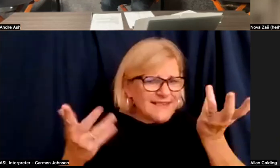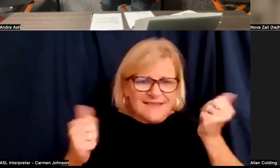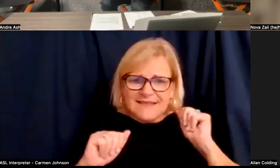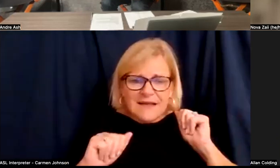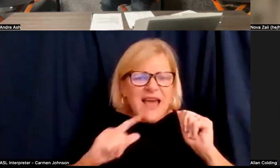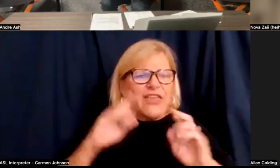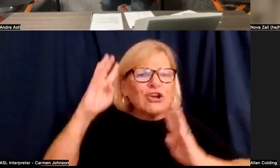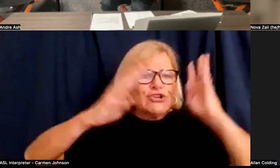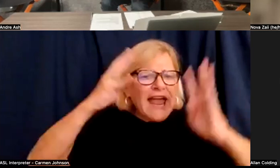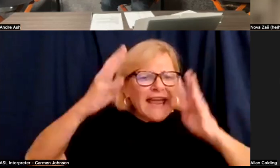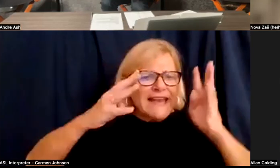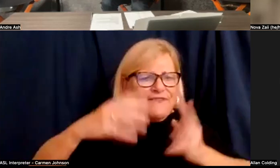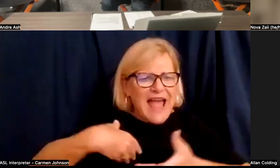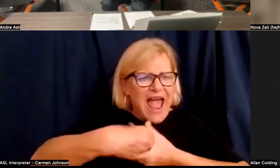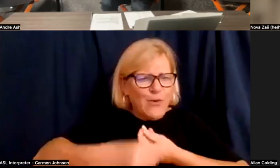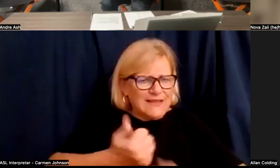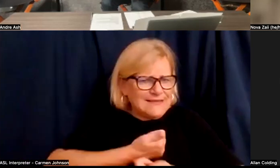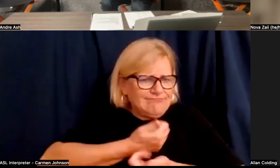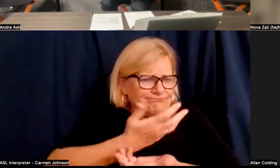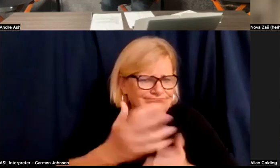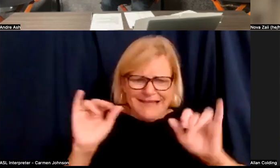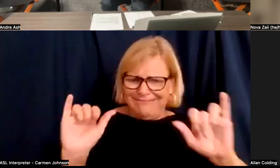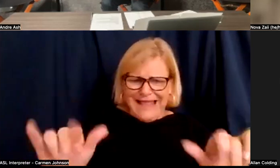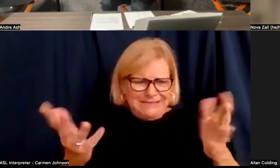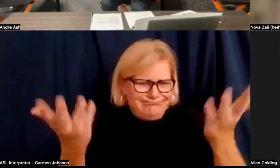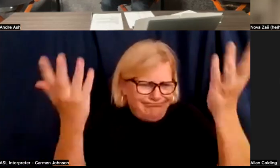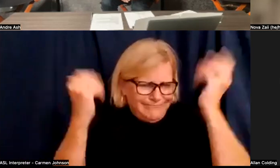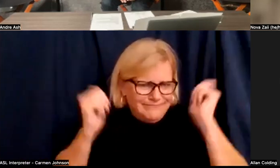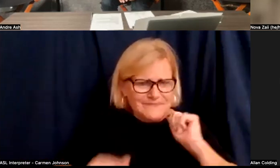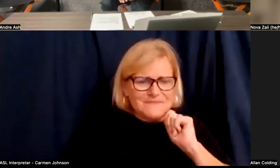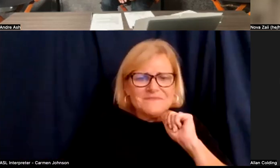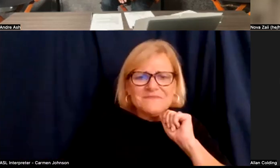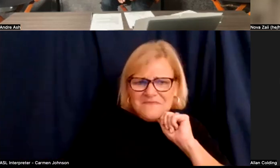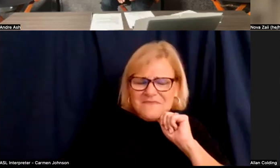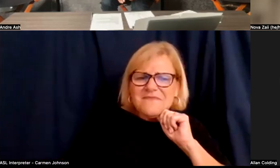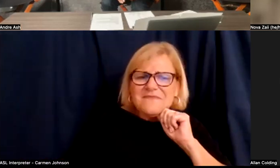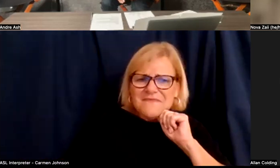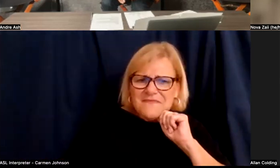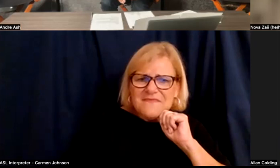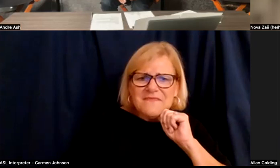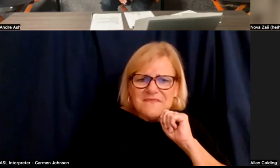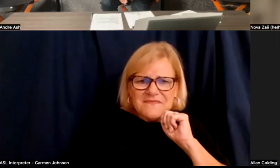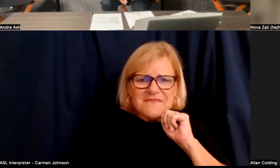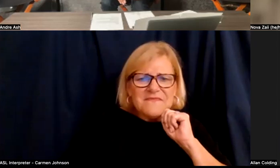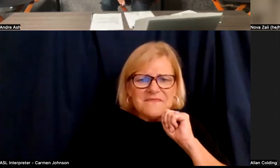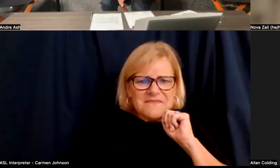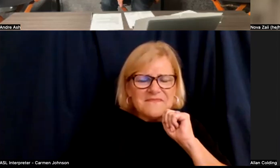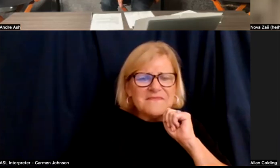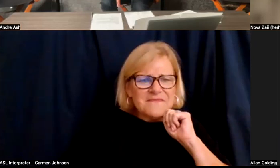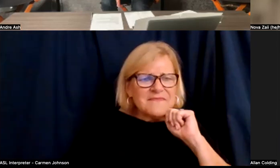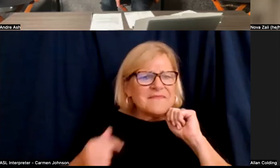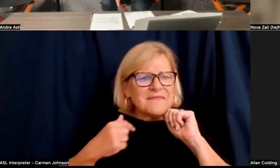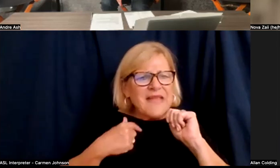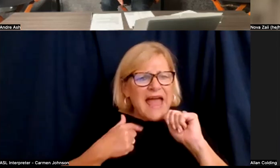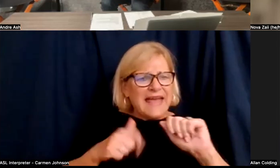They're creative outlets, and that's all it is. But yeah, I mean, I can get away from